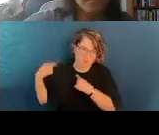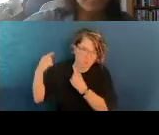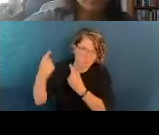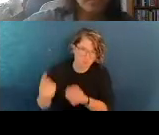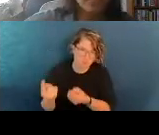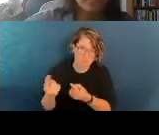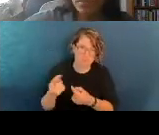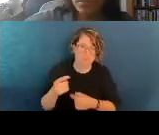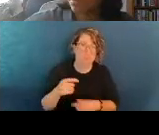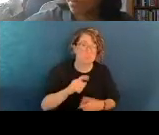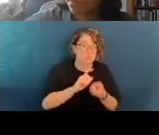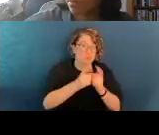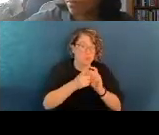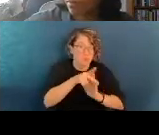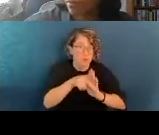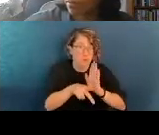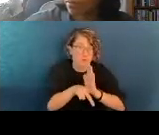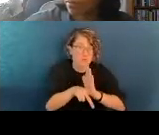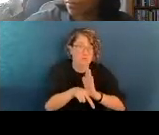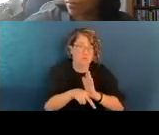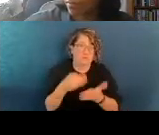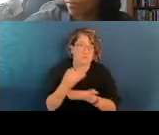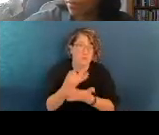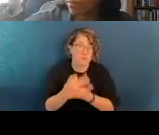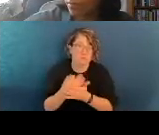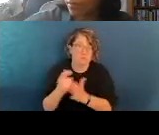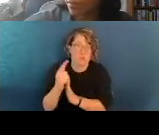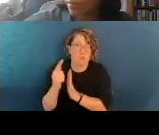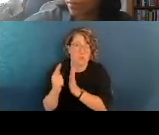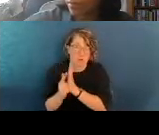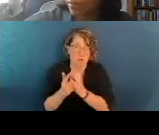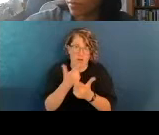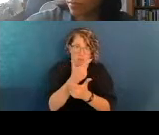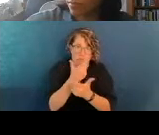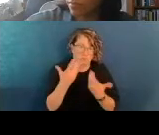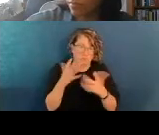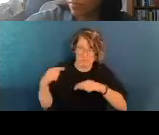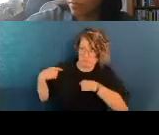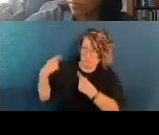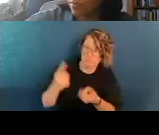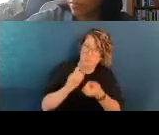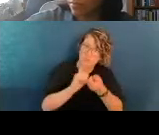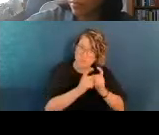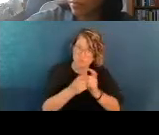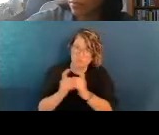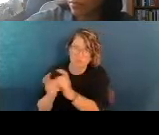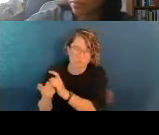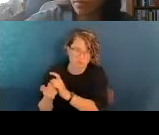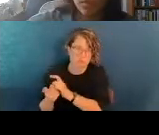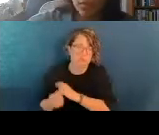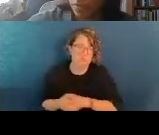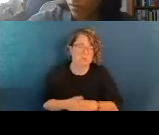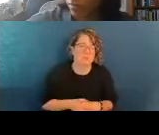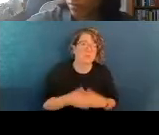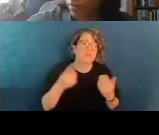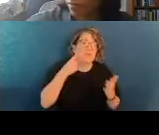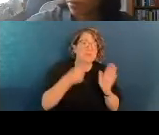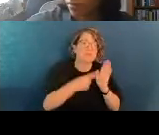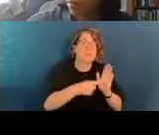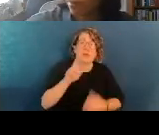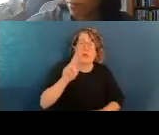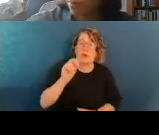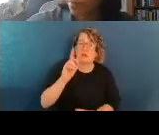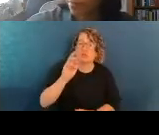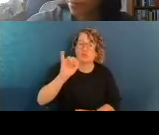in policy, funding, and law. For example, now we can point to the examples of UNDRIP being enshrined in law,